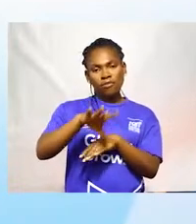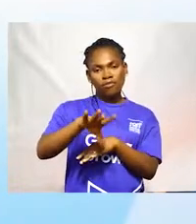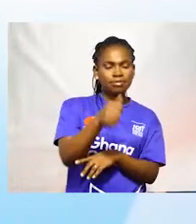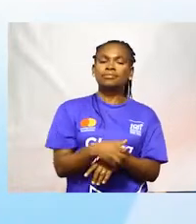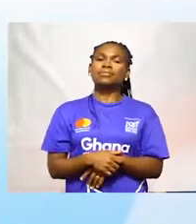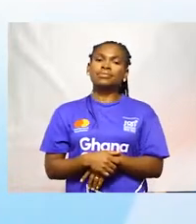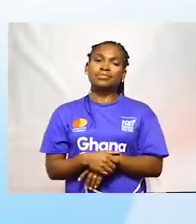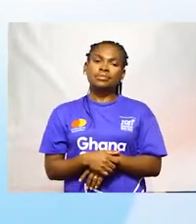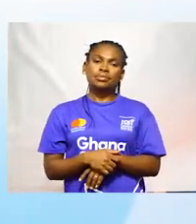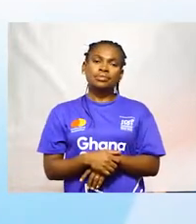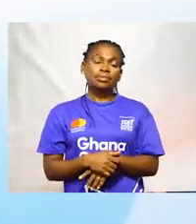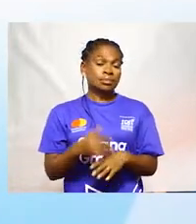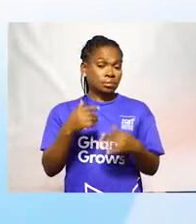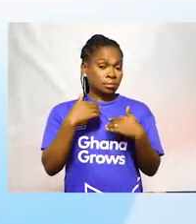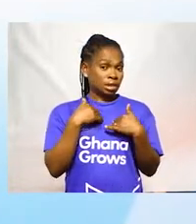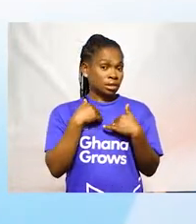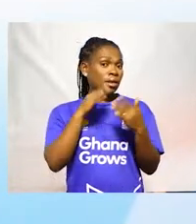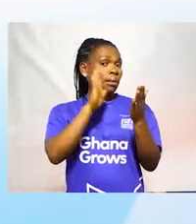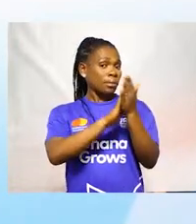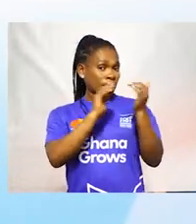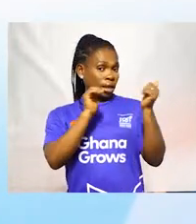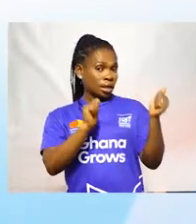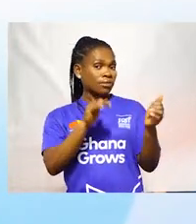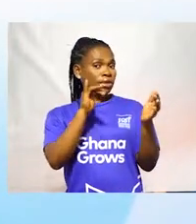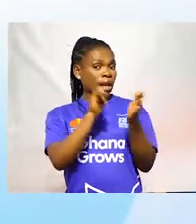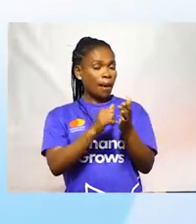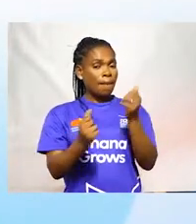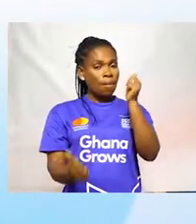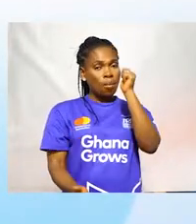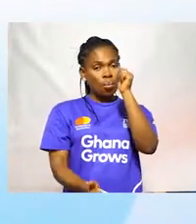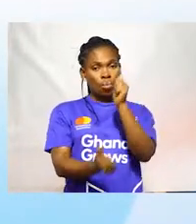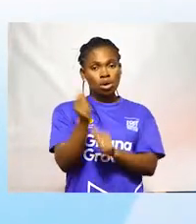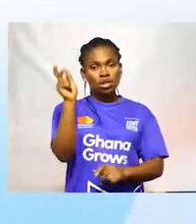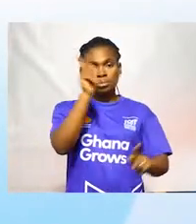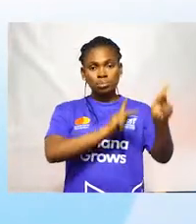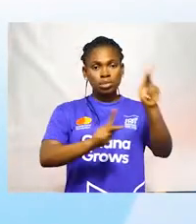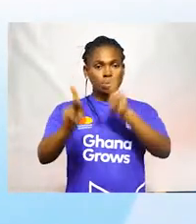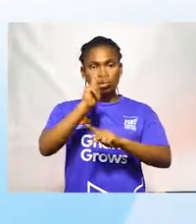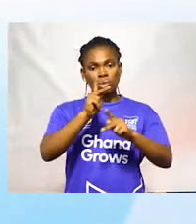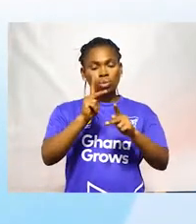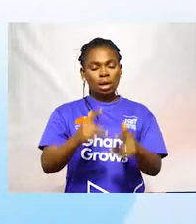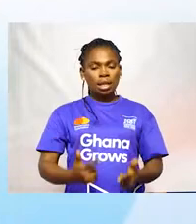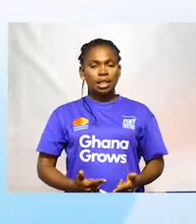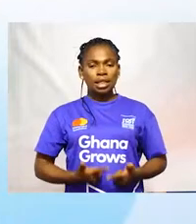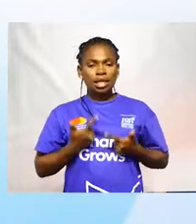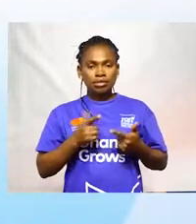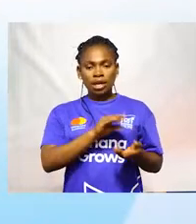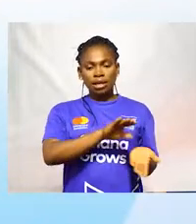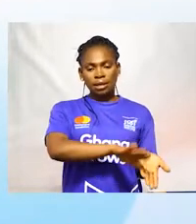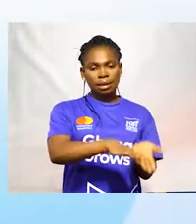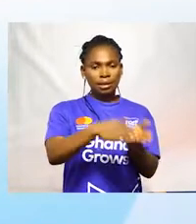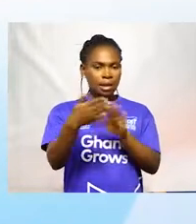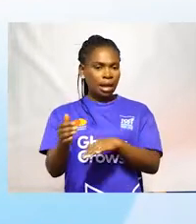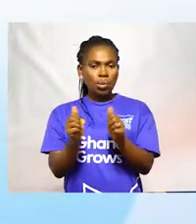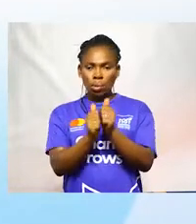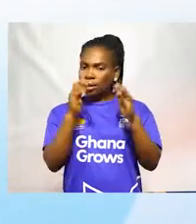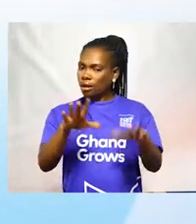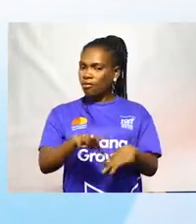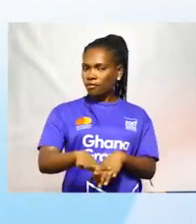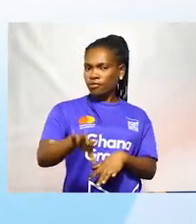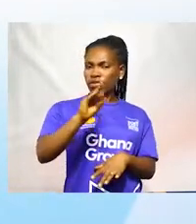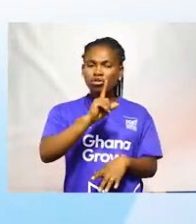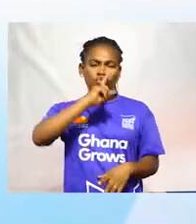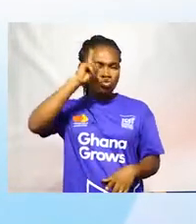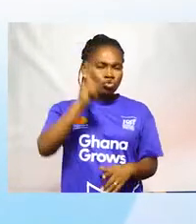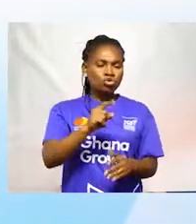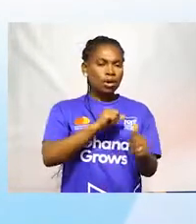yourself. I'm of the belief that many people live and die without finding out who they truly are. And I